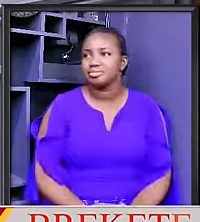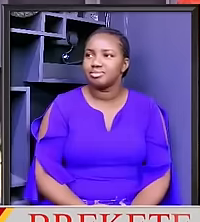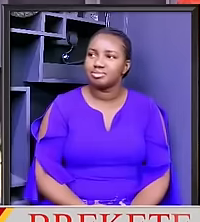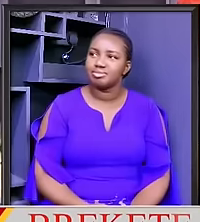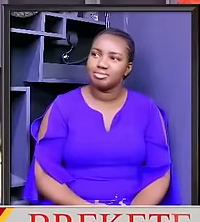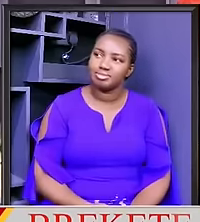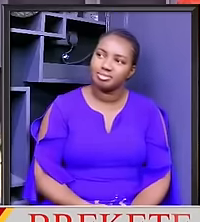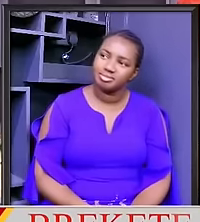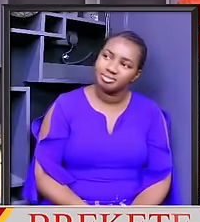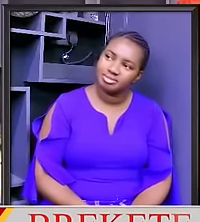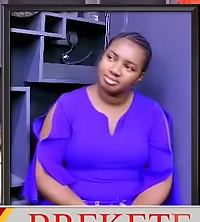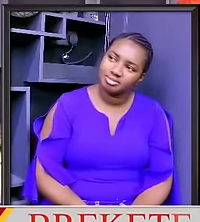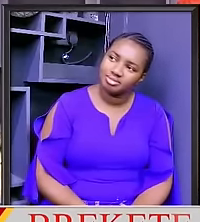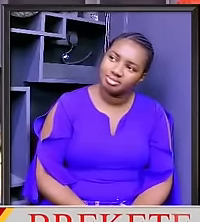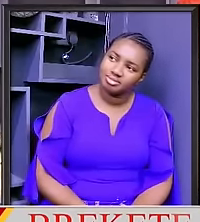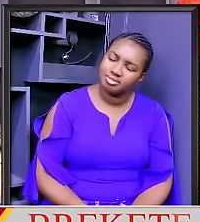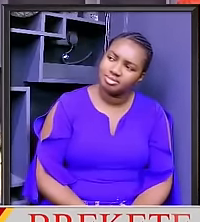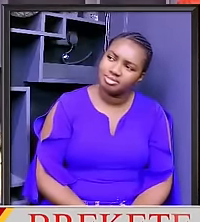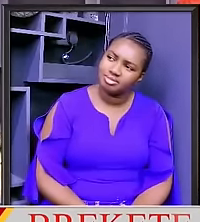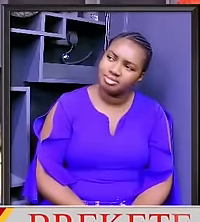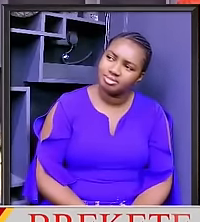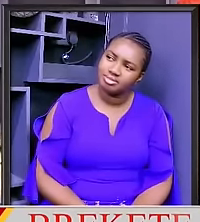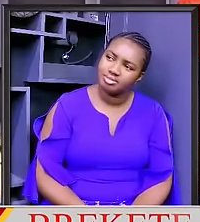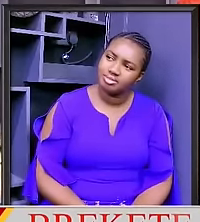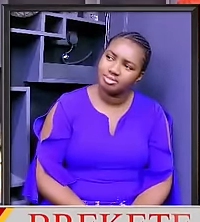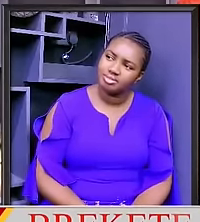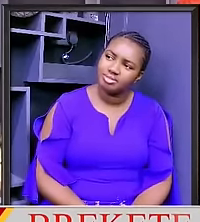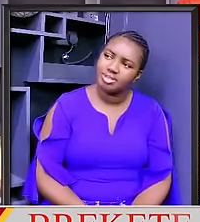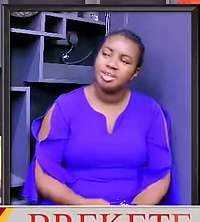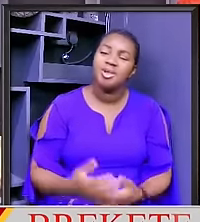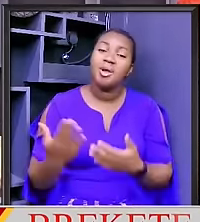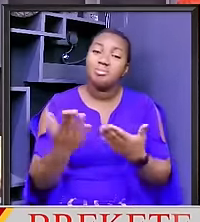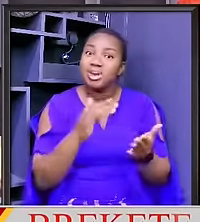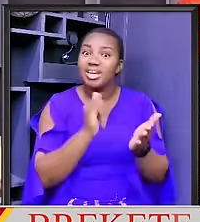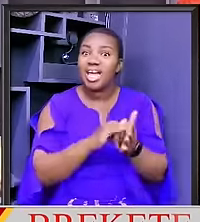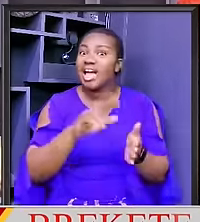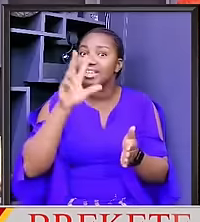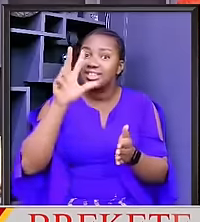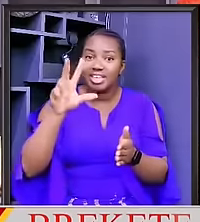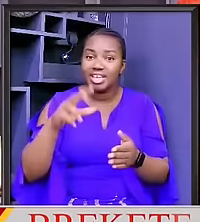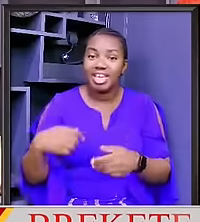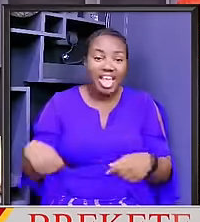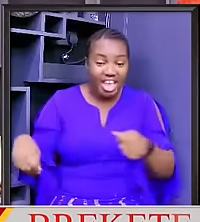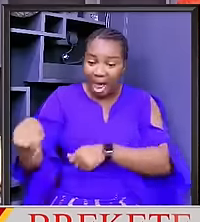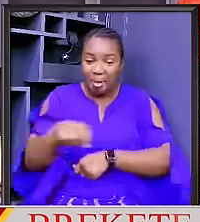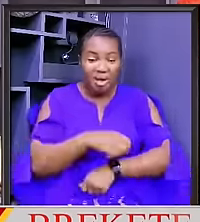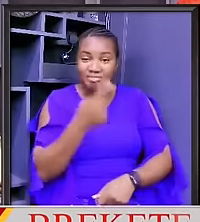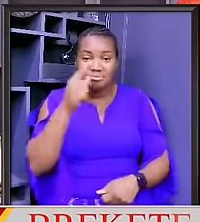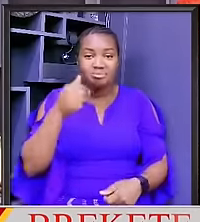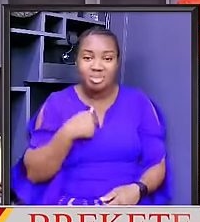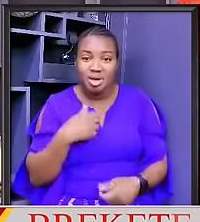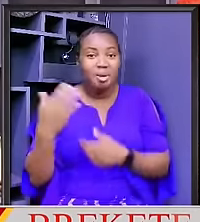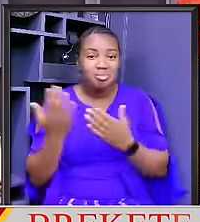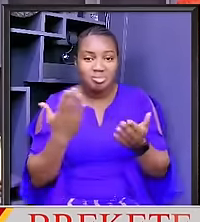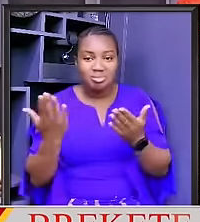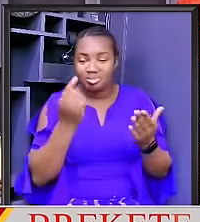She said, that rapper, that no tree rapper. Bring her for me, make her take and cover.